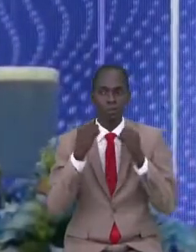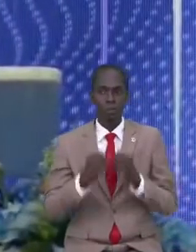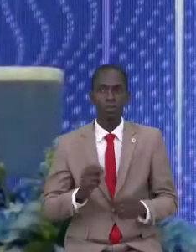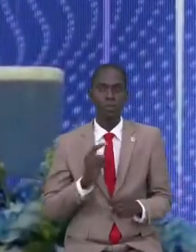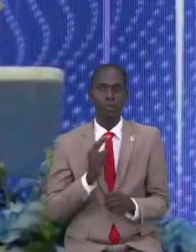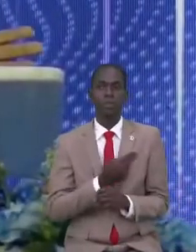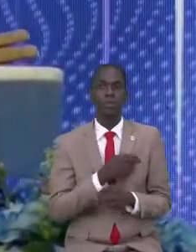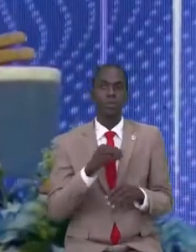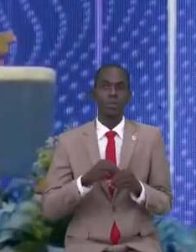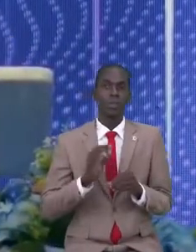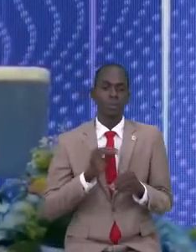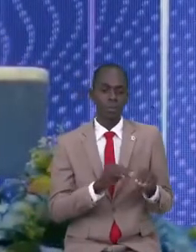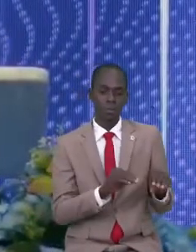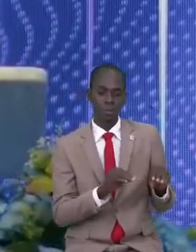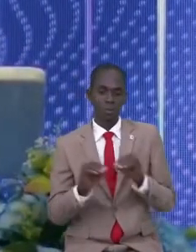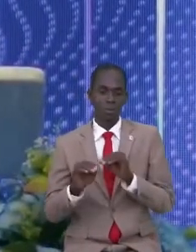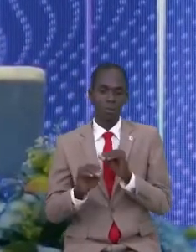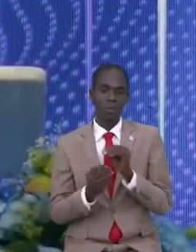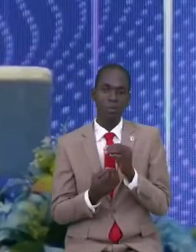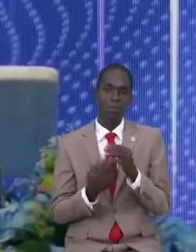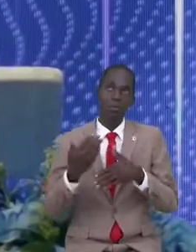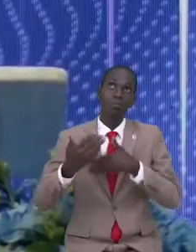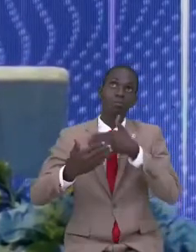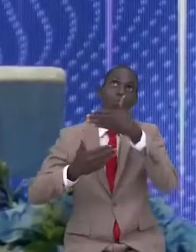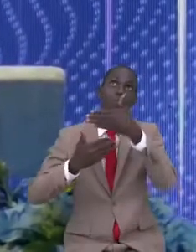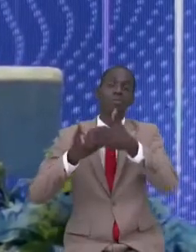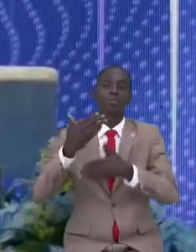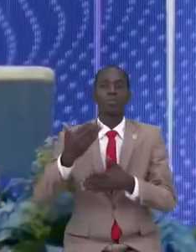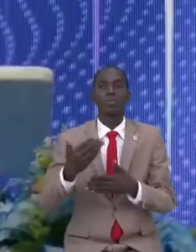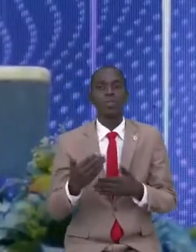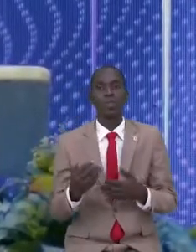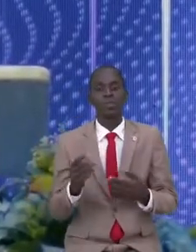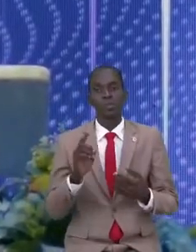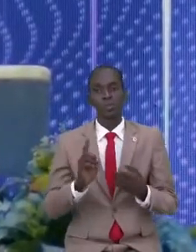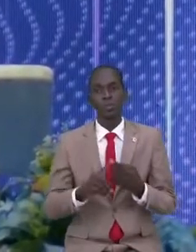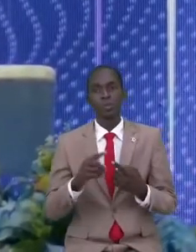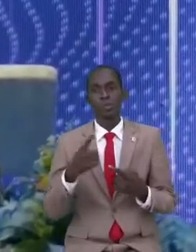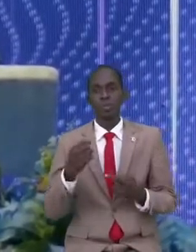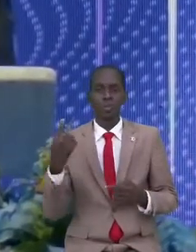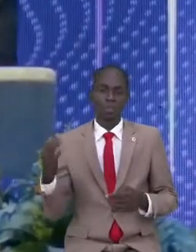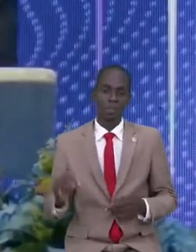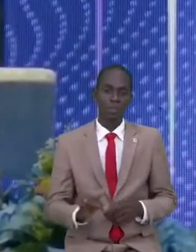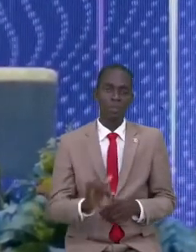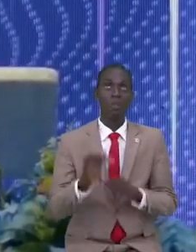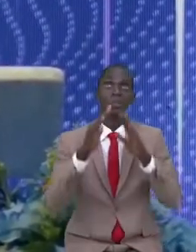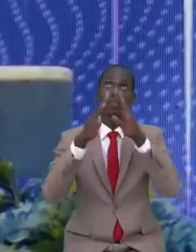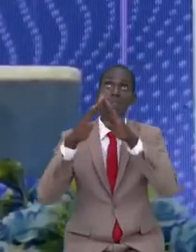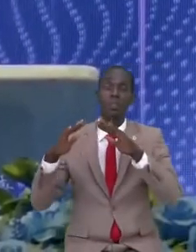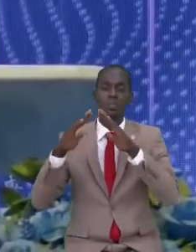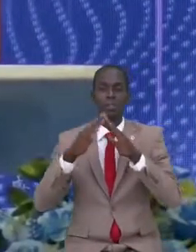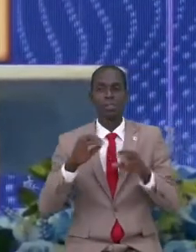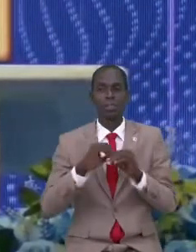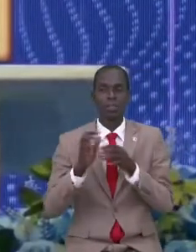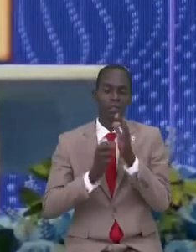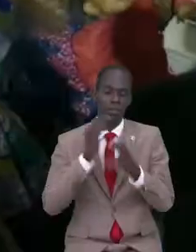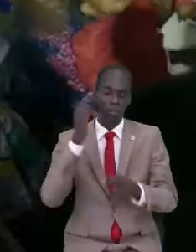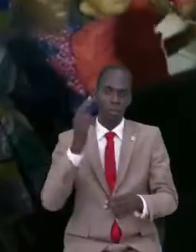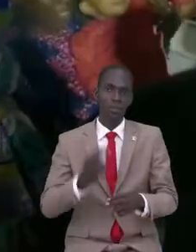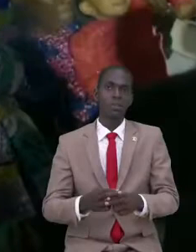movement, progress, and to the eternal city in Jesus'